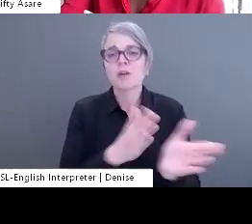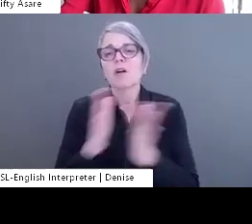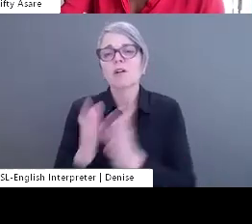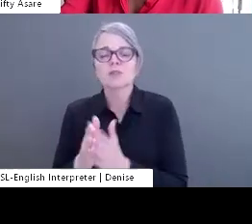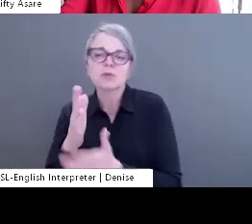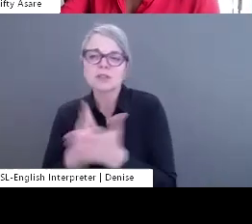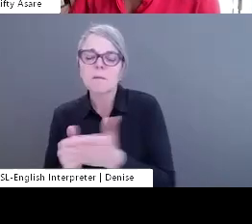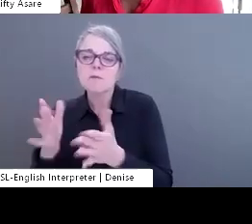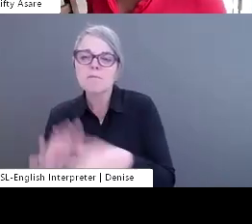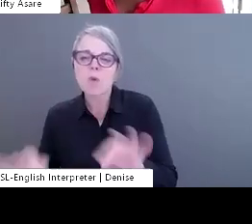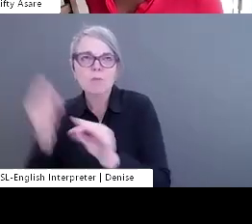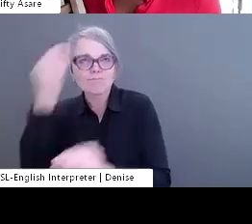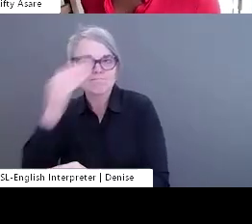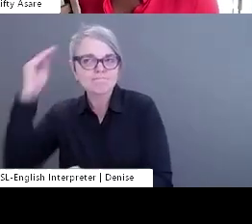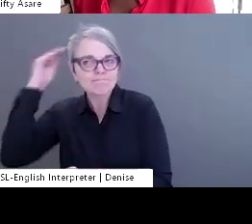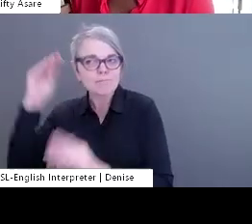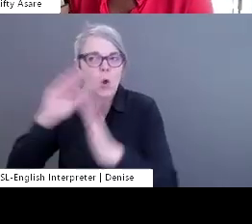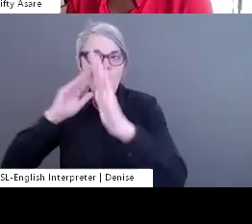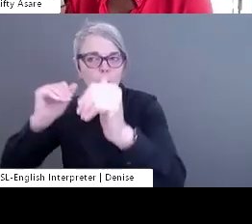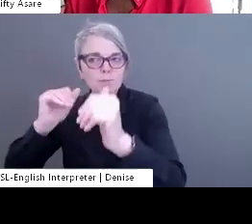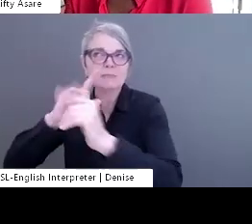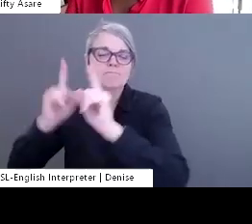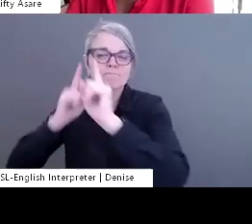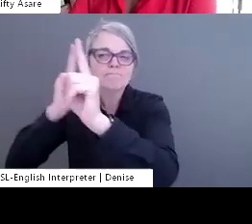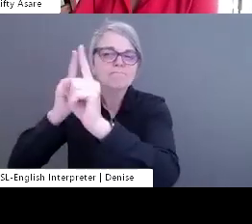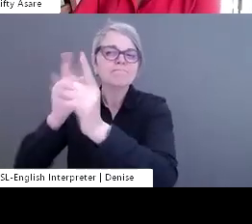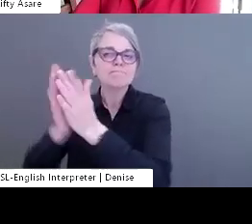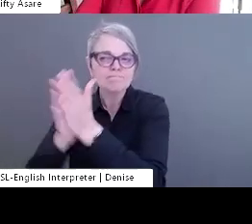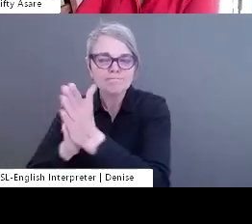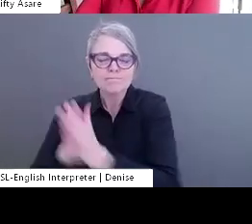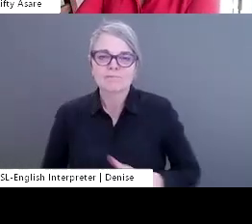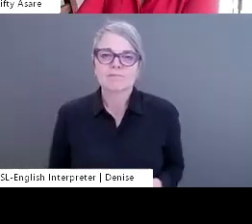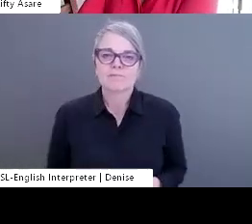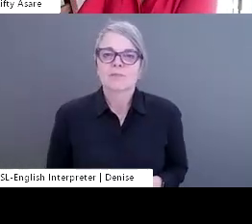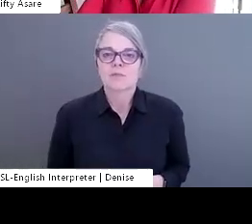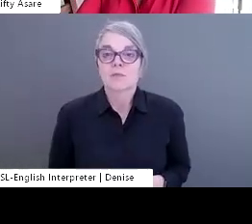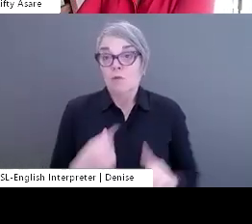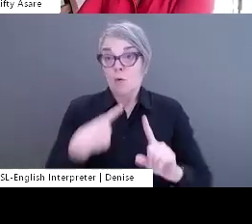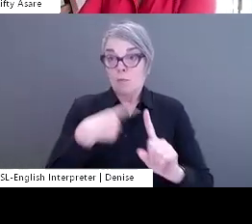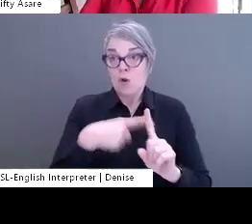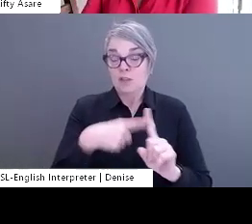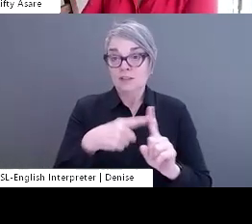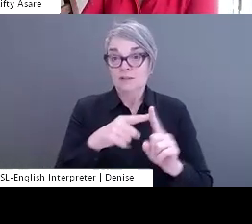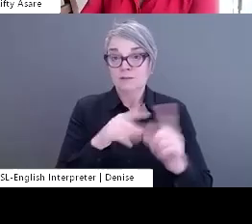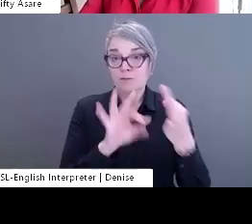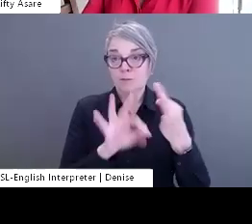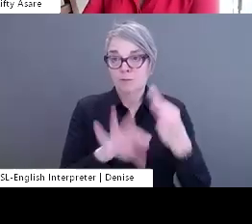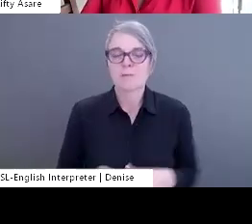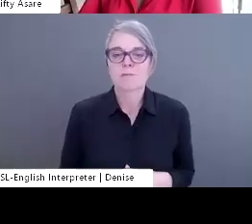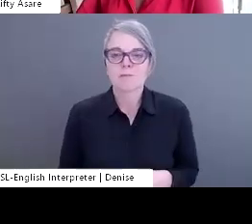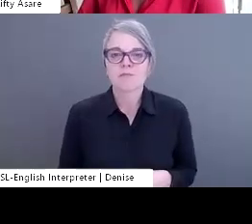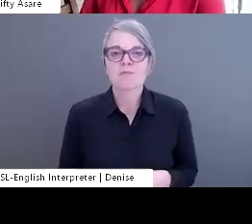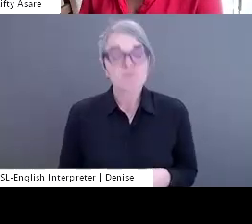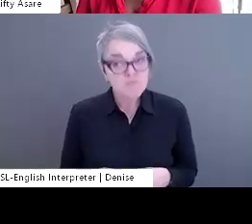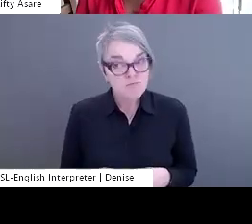aspirations. And so looking at positive feedback, typically there were quite a bit of positive